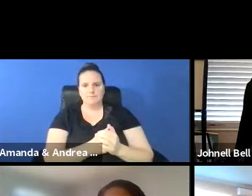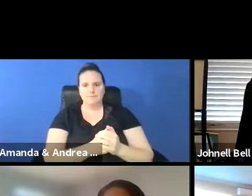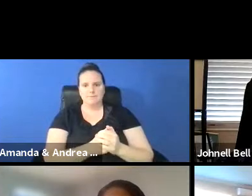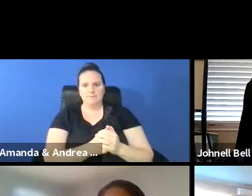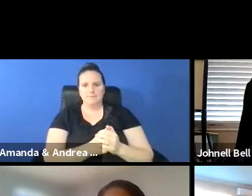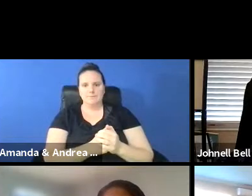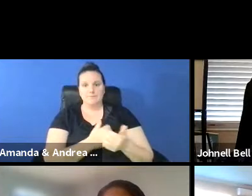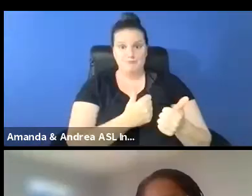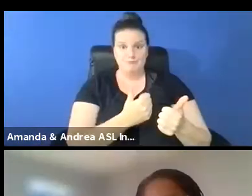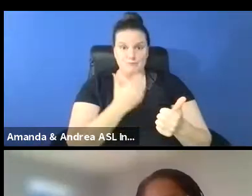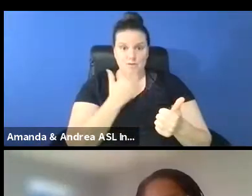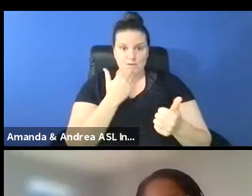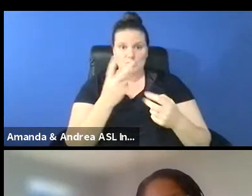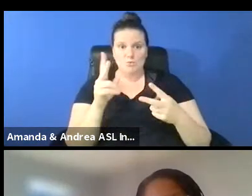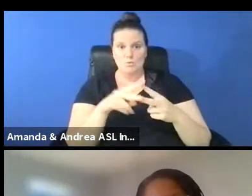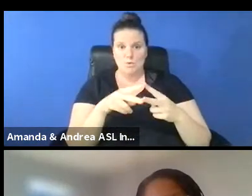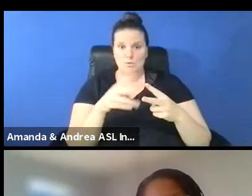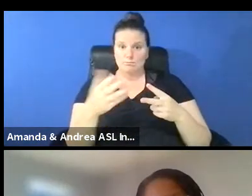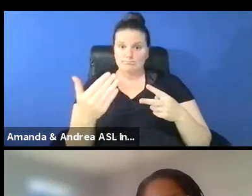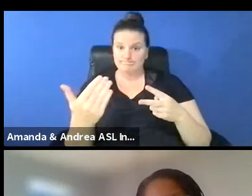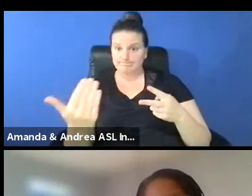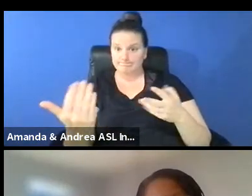Great, thank you. 2 more, quick.